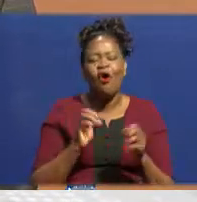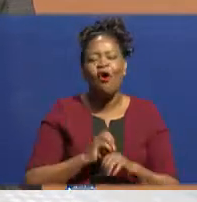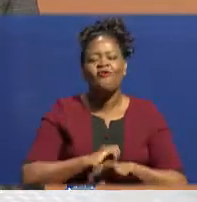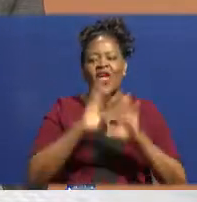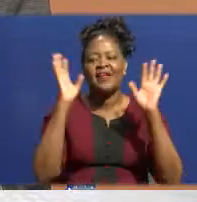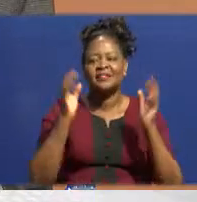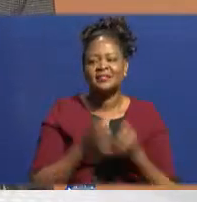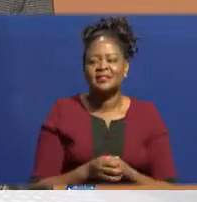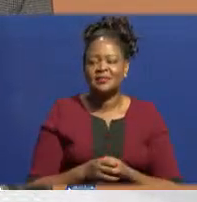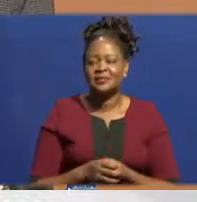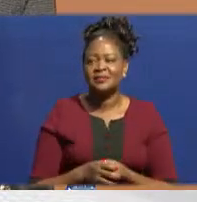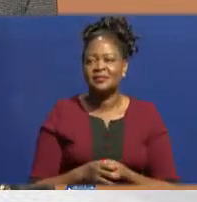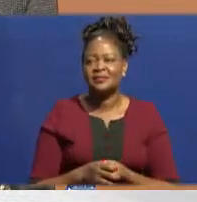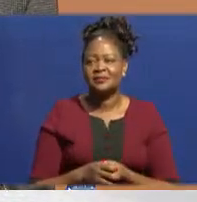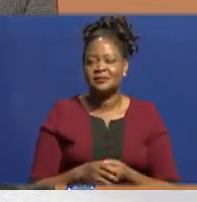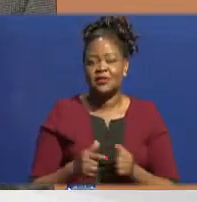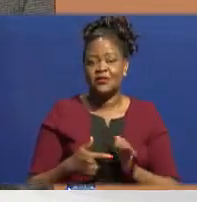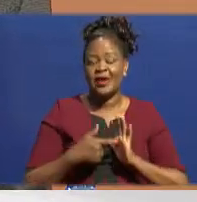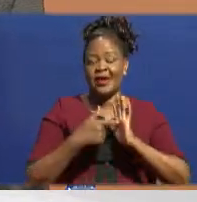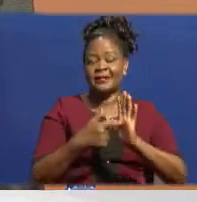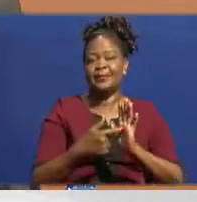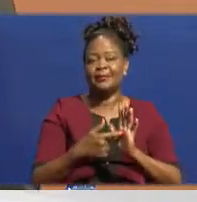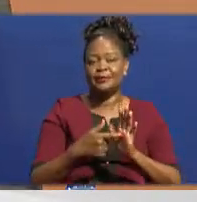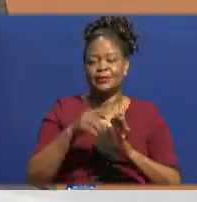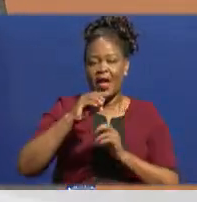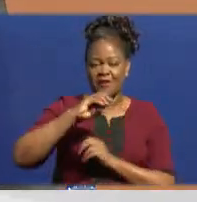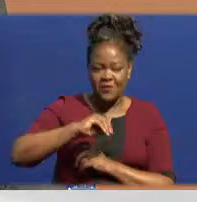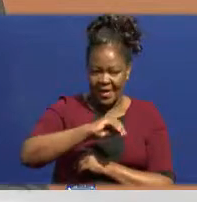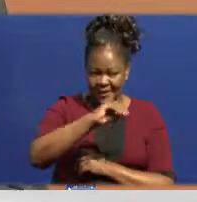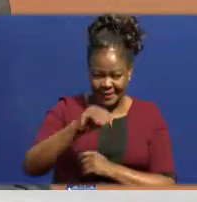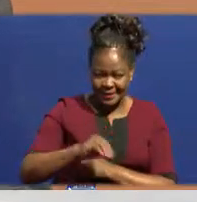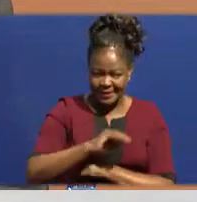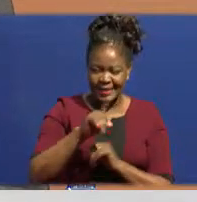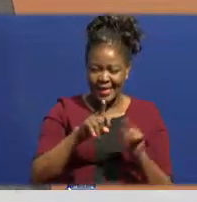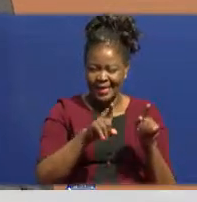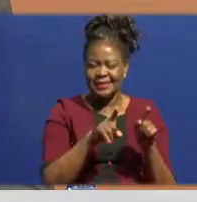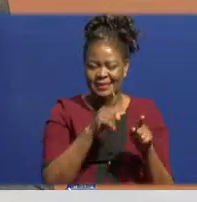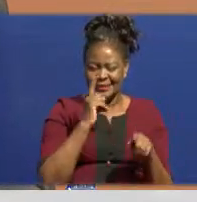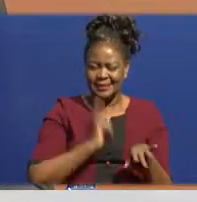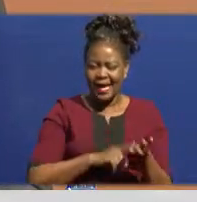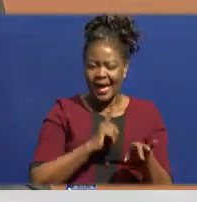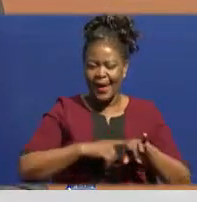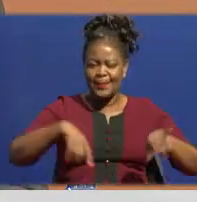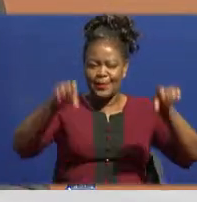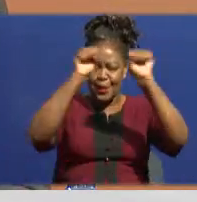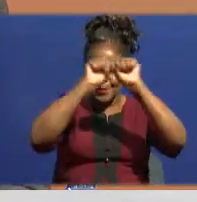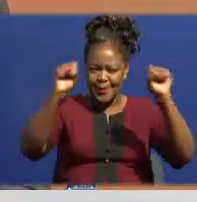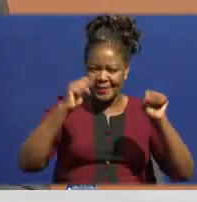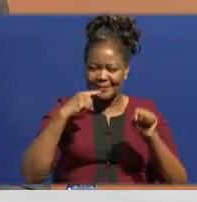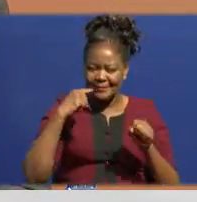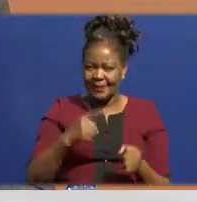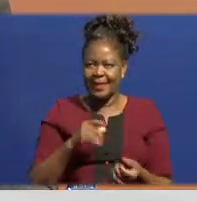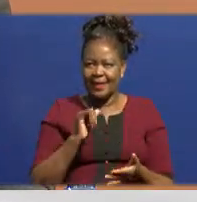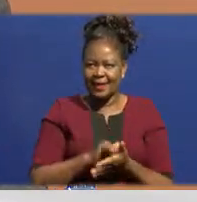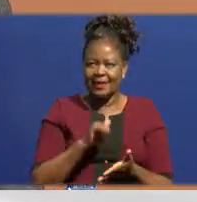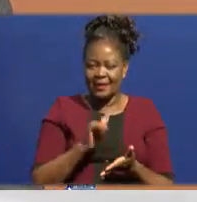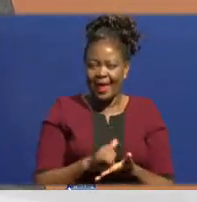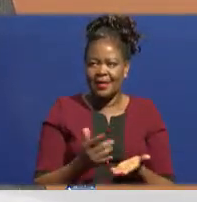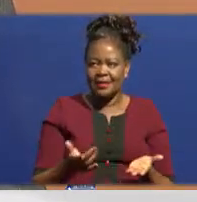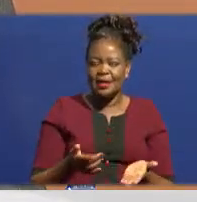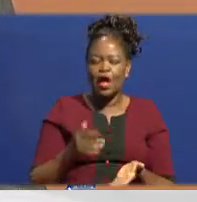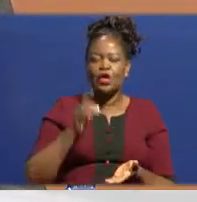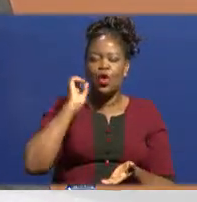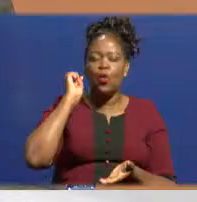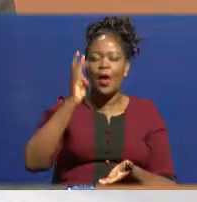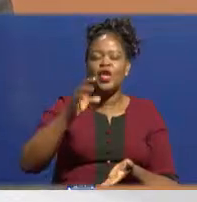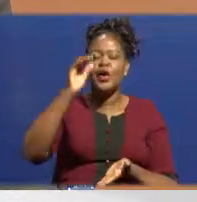thing. But, for example, the fertilizer, as soon as the president said there will be subsidy